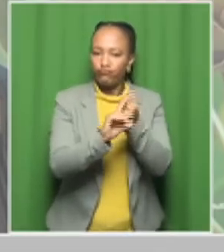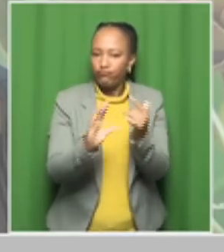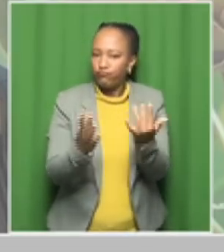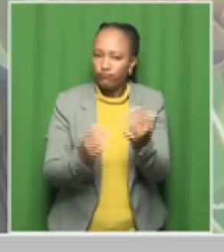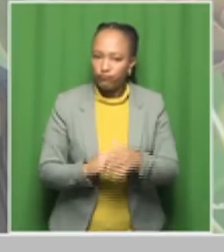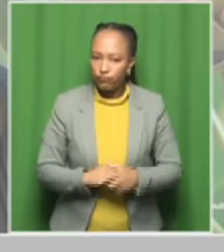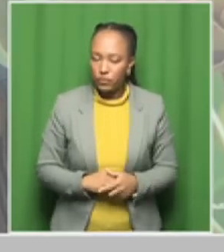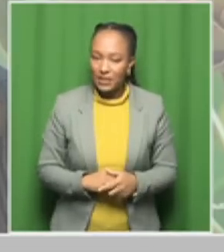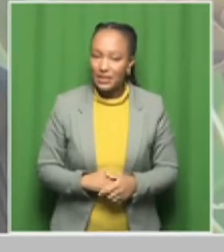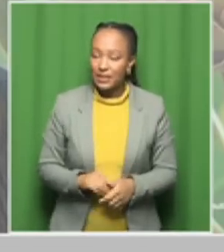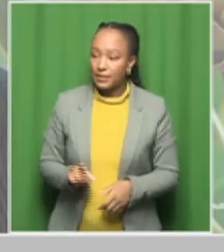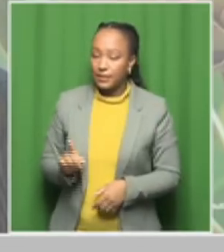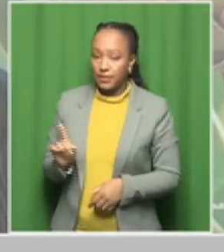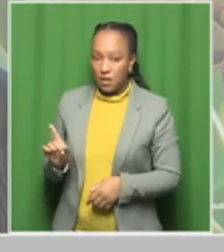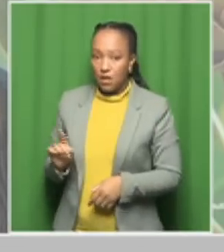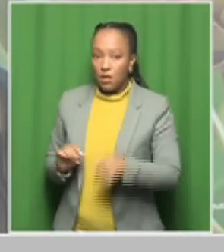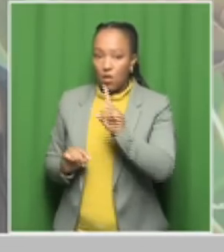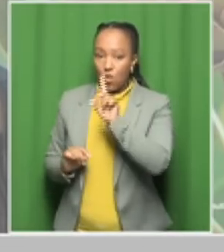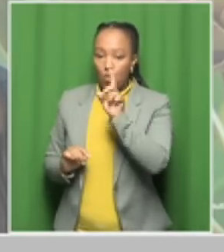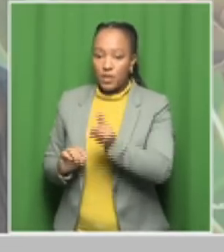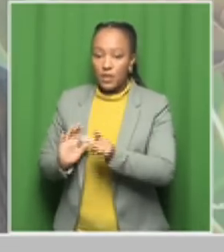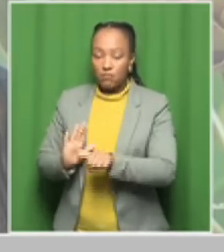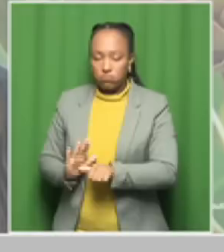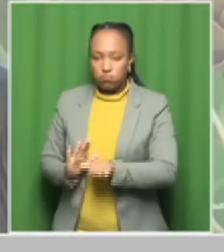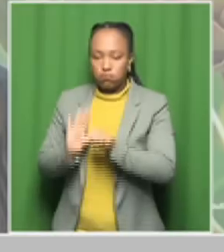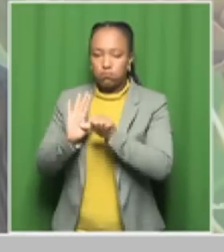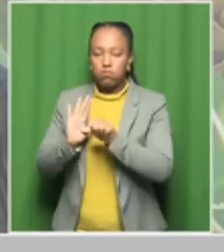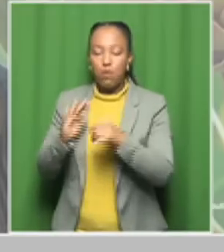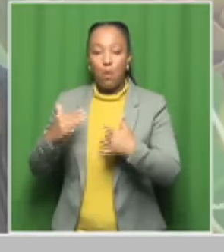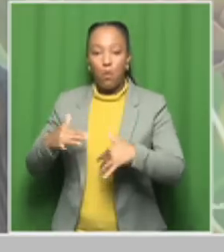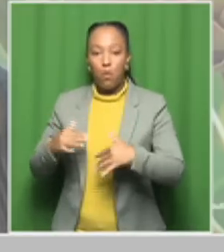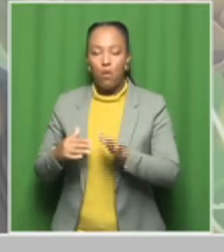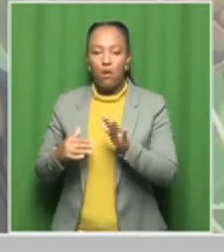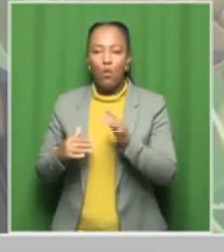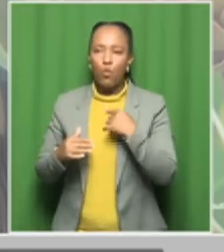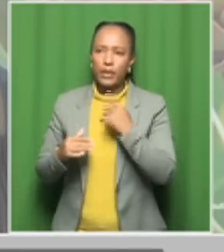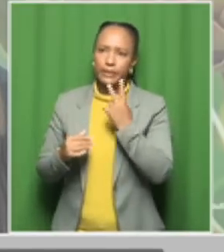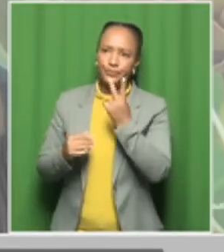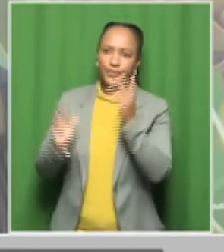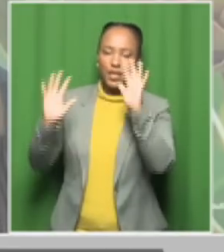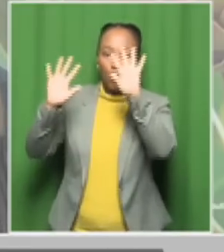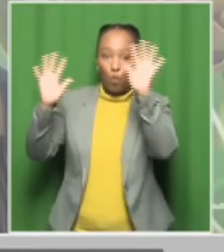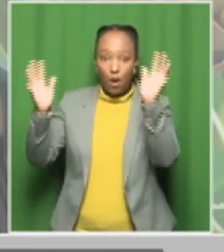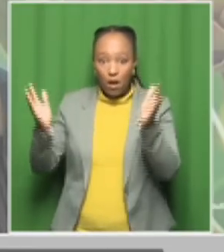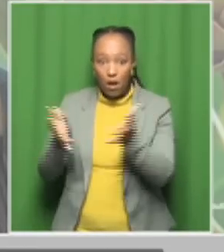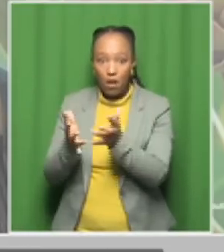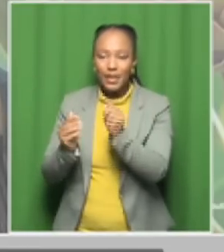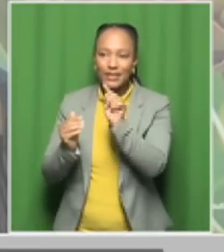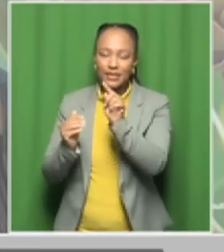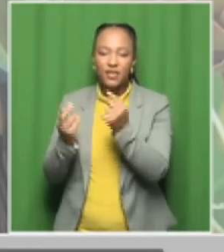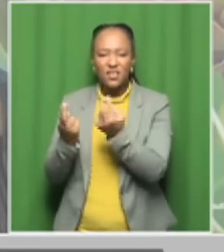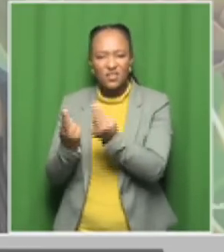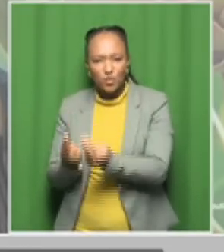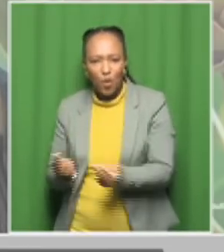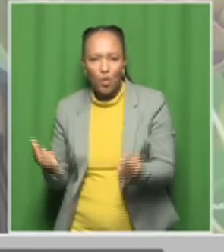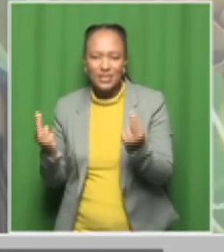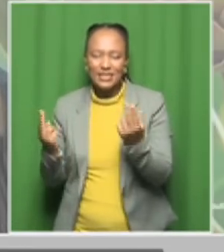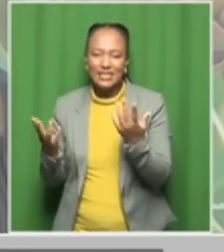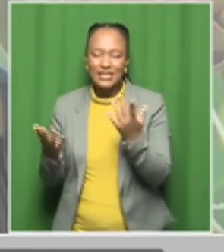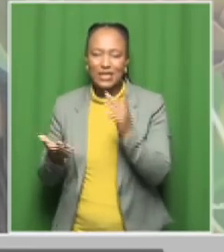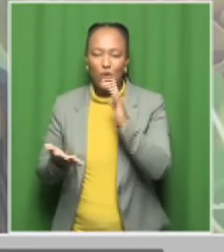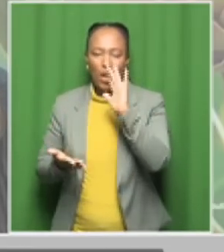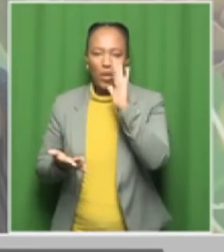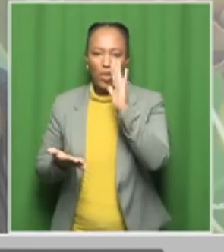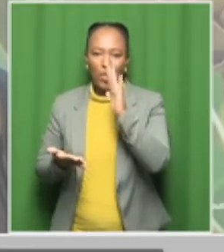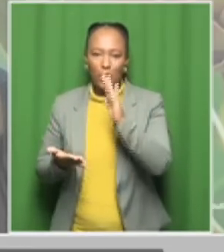important question because what we are witnessing in the world now is actually a dwindling of resources. That is the official development